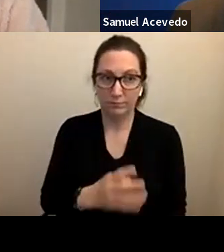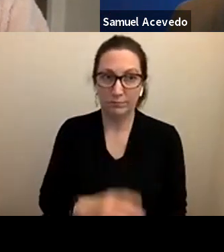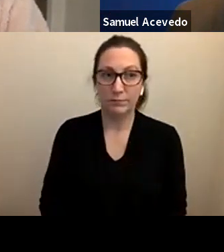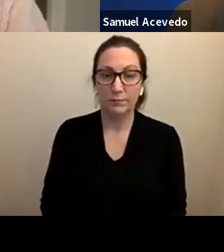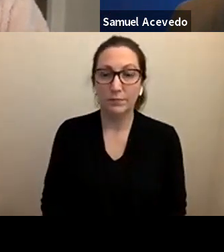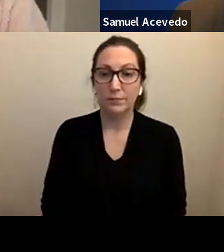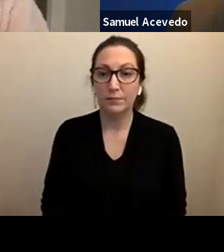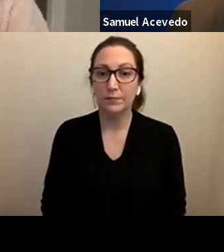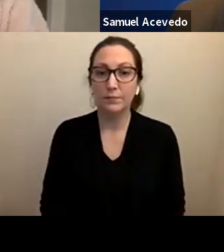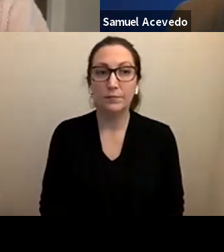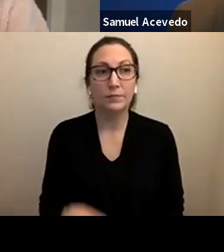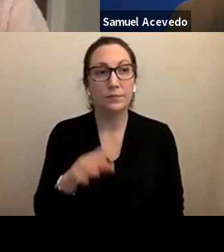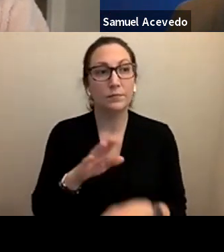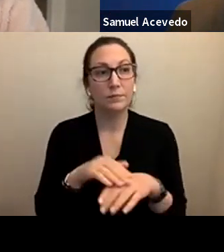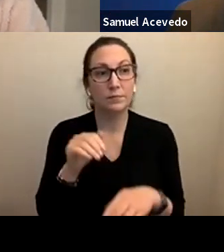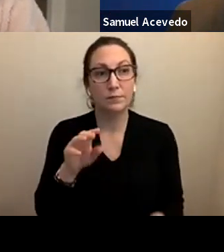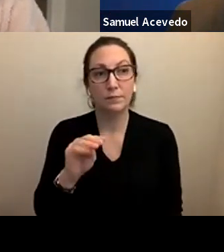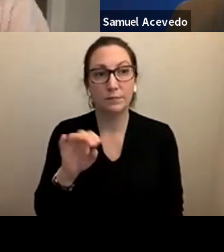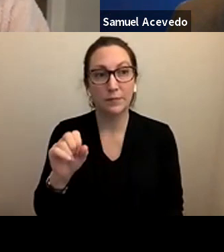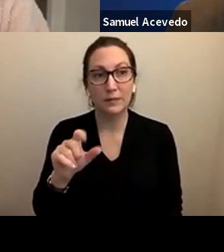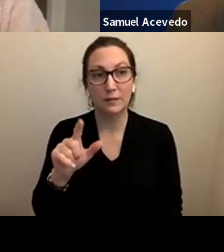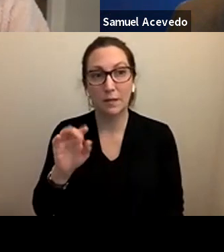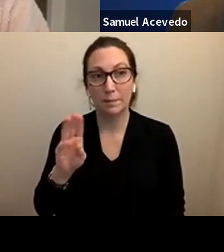Thank you, Ms. Grasso. Ms. Lum?